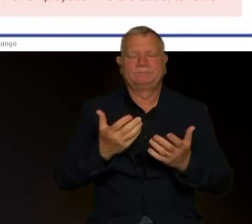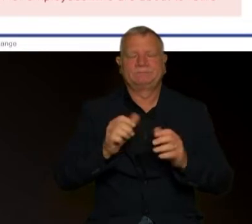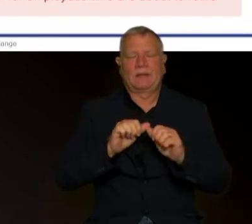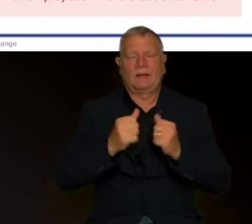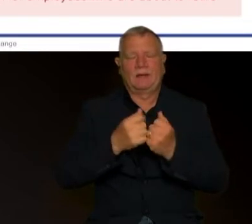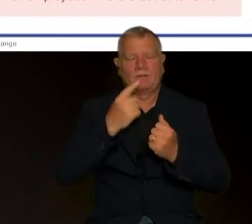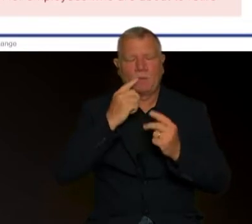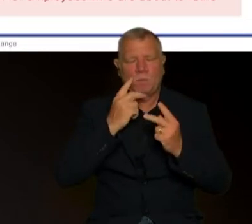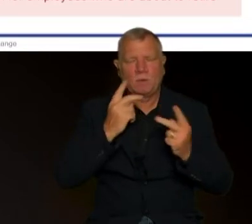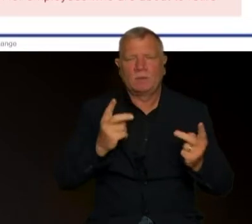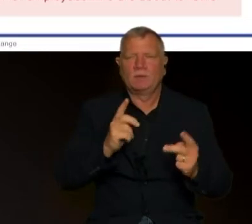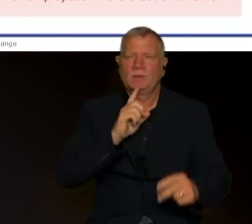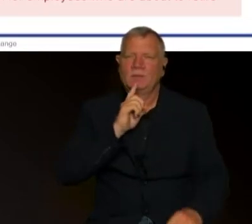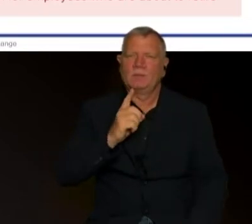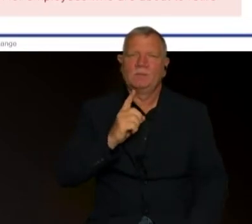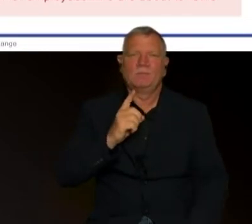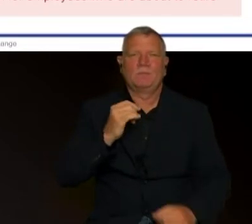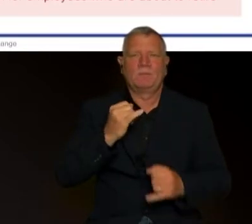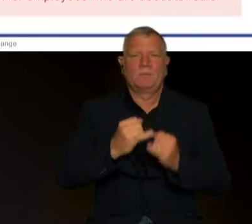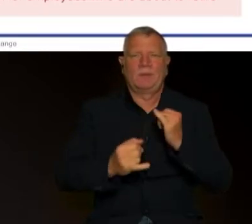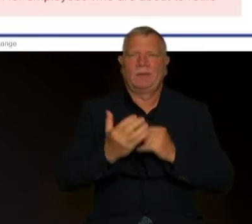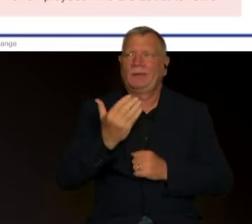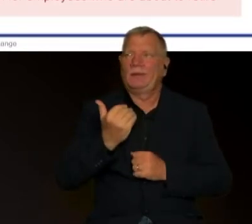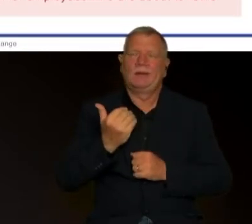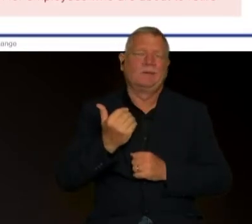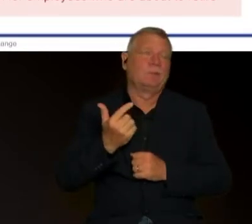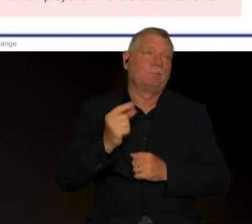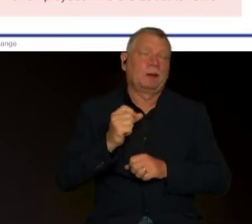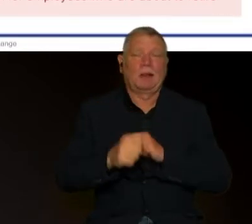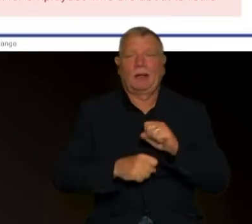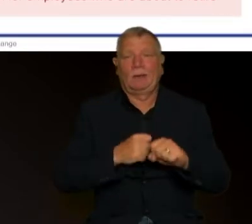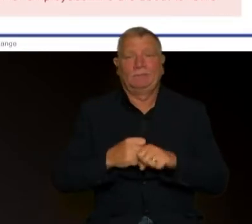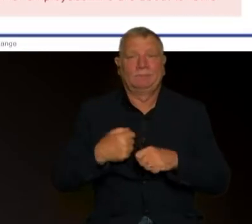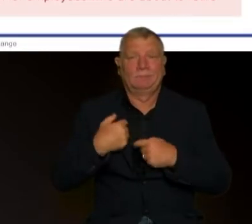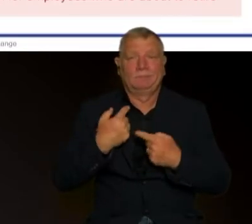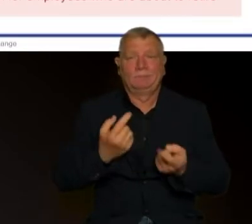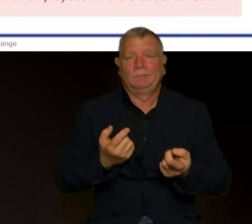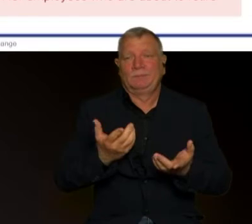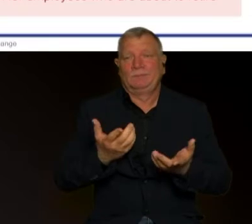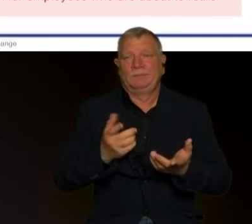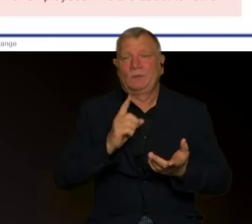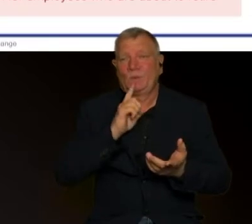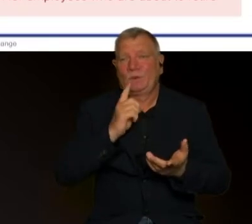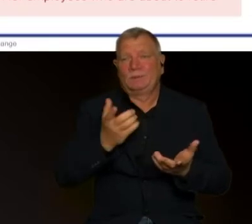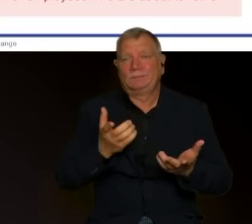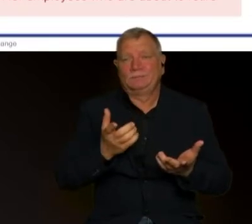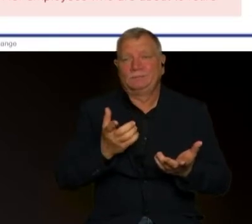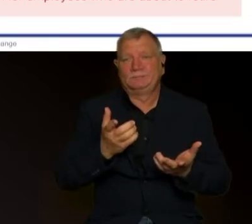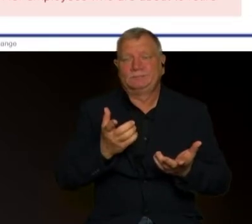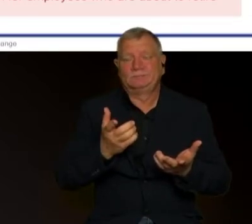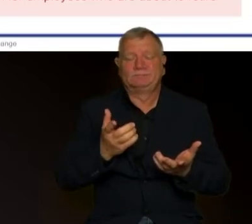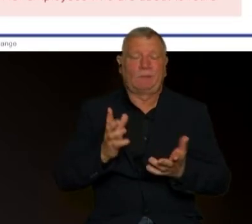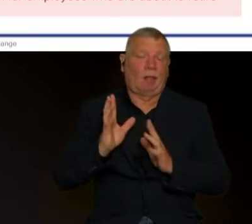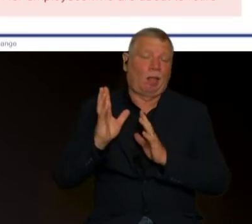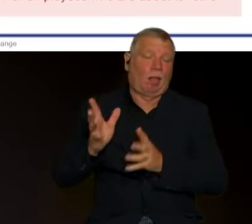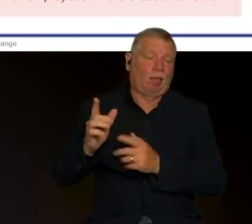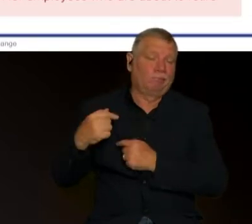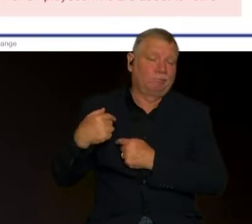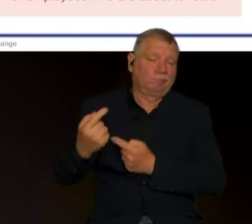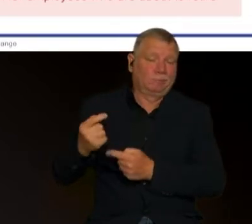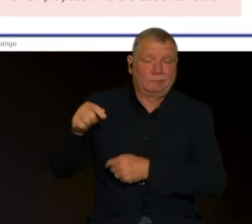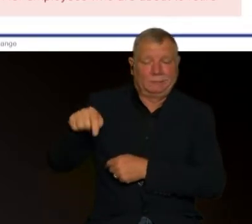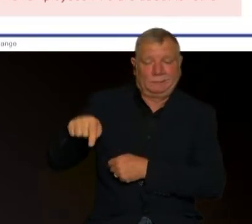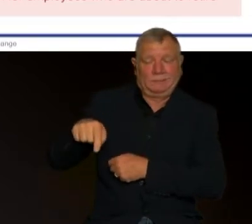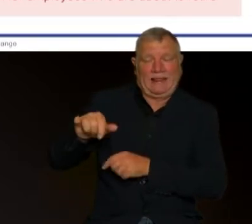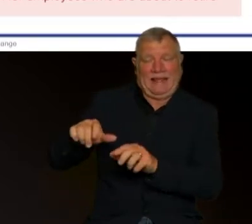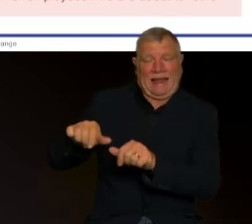there was a public management office, which unfortunately for the last 15, 20 years is an area that was practically